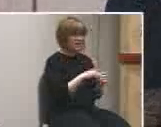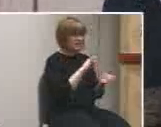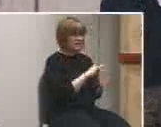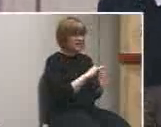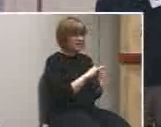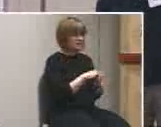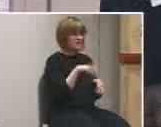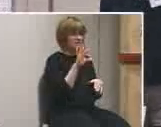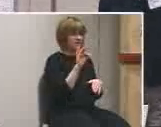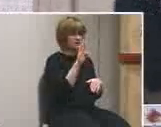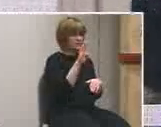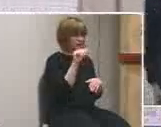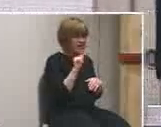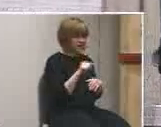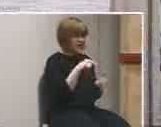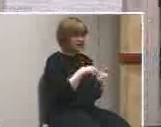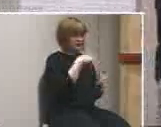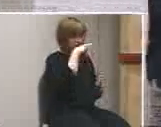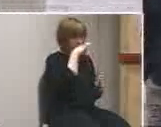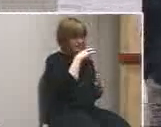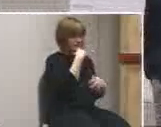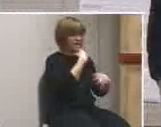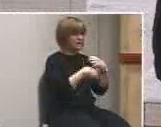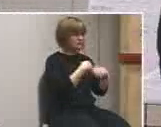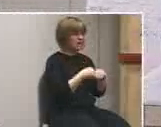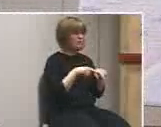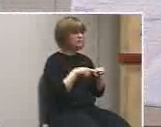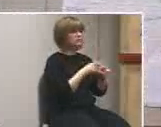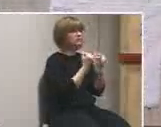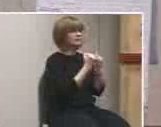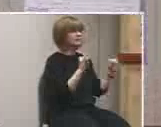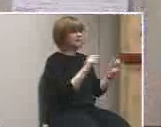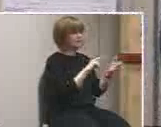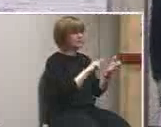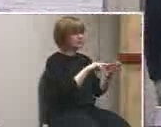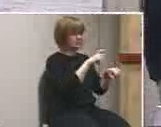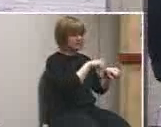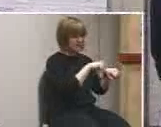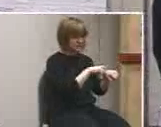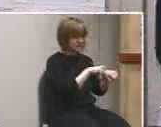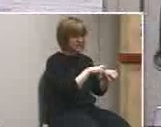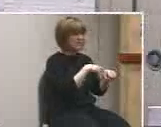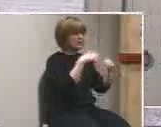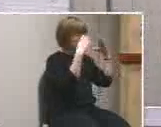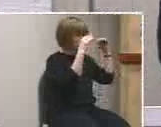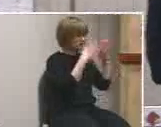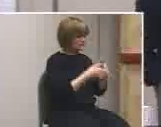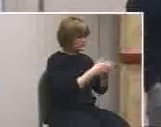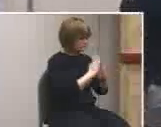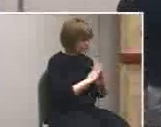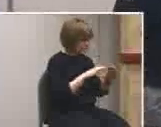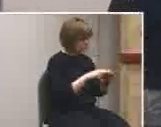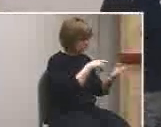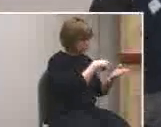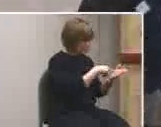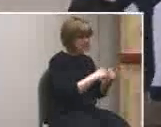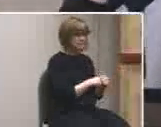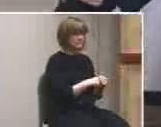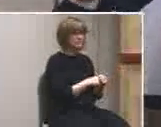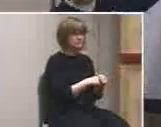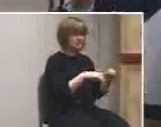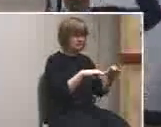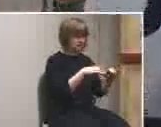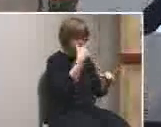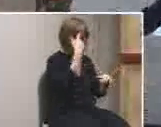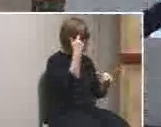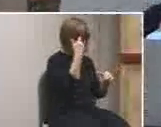FBA. Oh, this kid will have problems during independent reading times when the teacher asks them to do this. And they do it